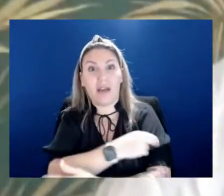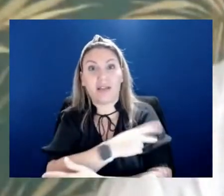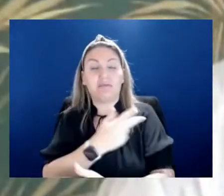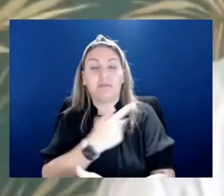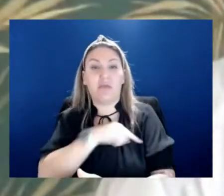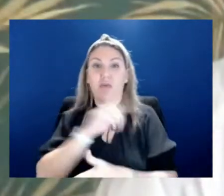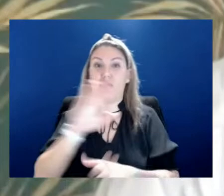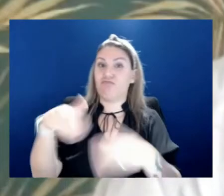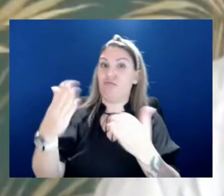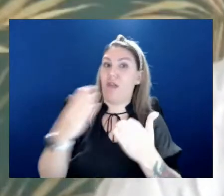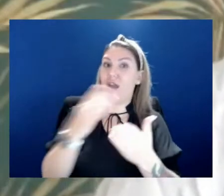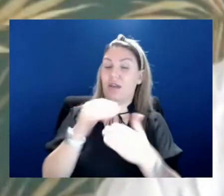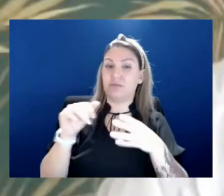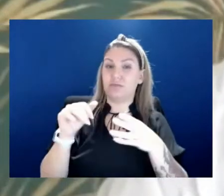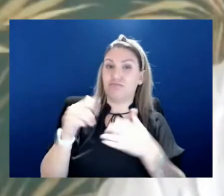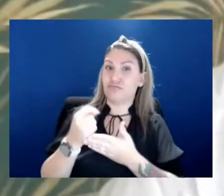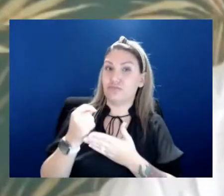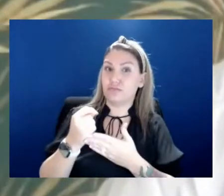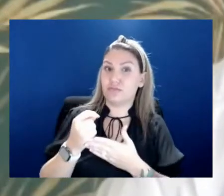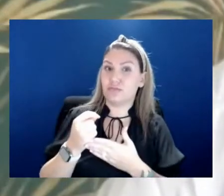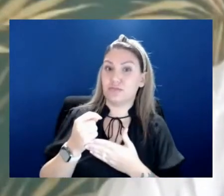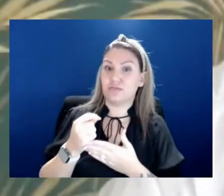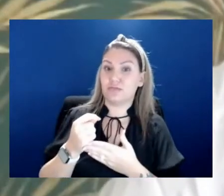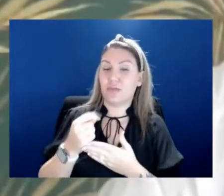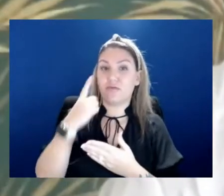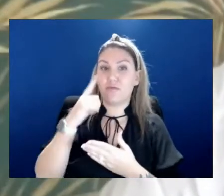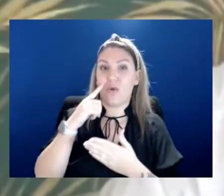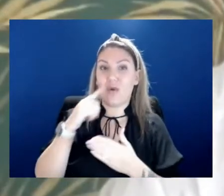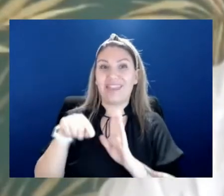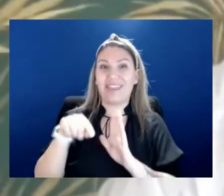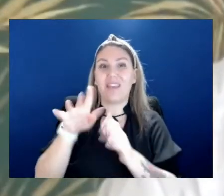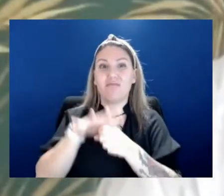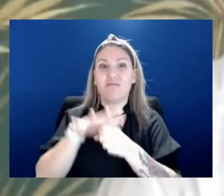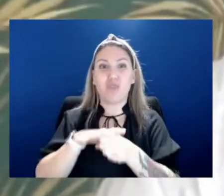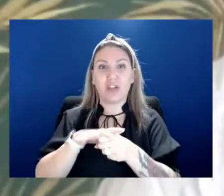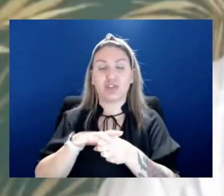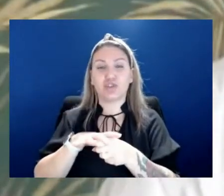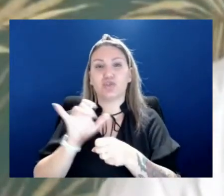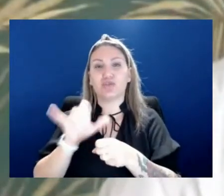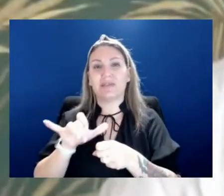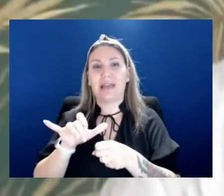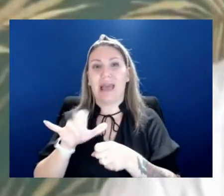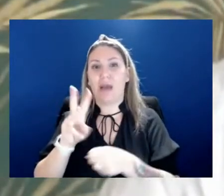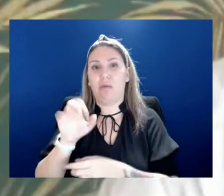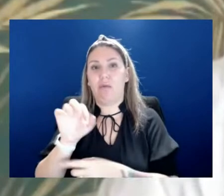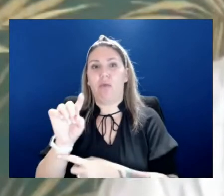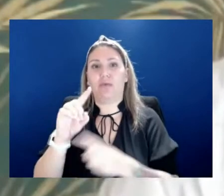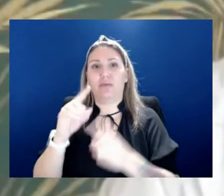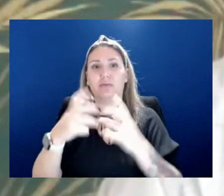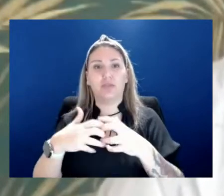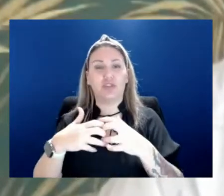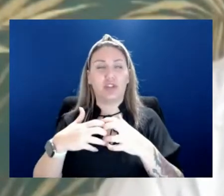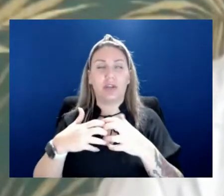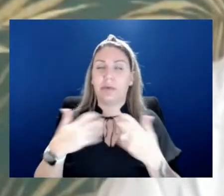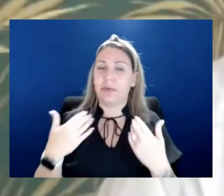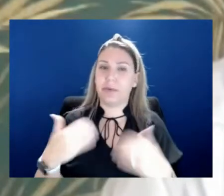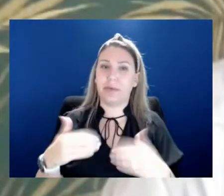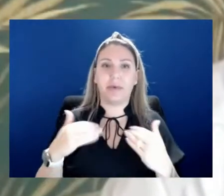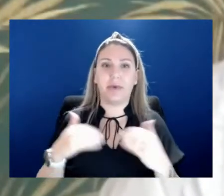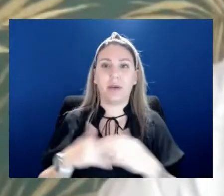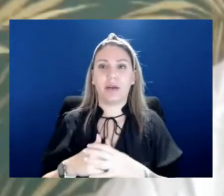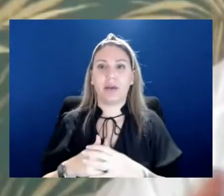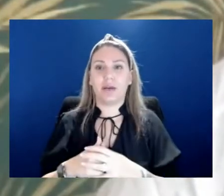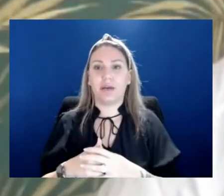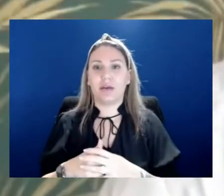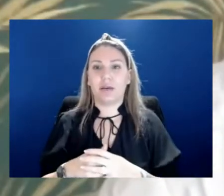with this negative pressure wound vac machine. This is one of the this gold